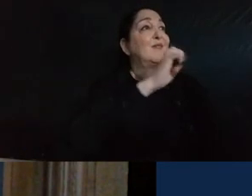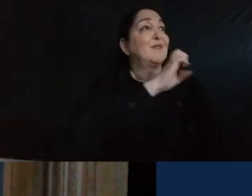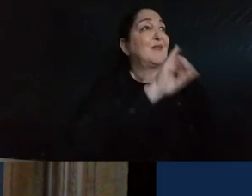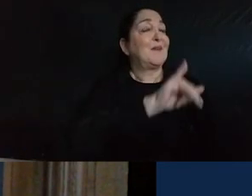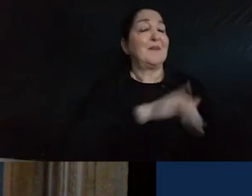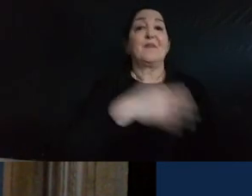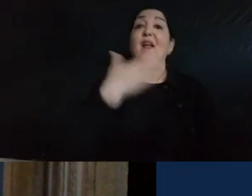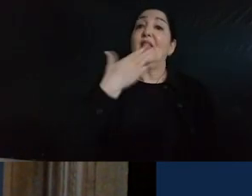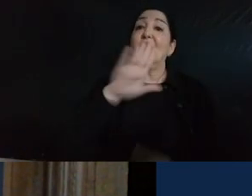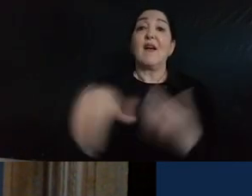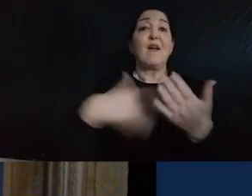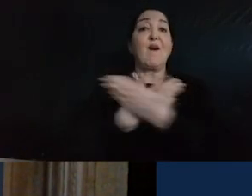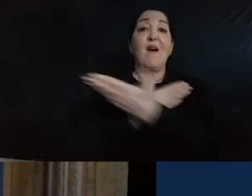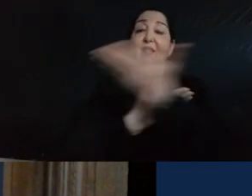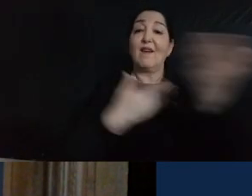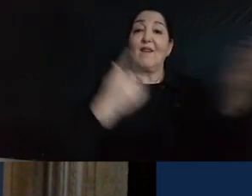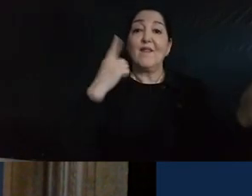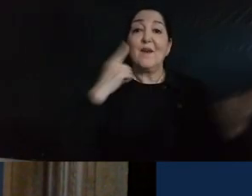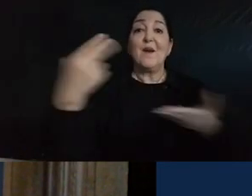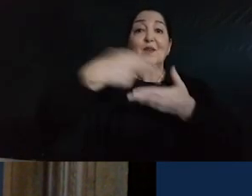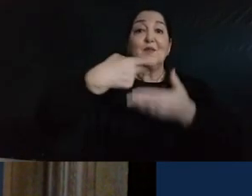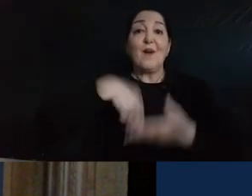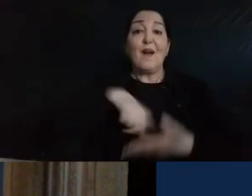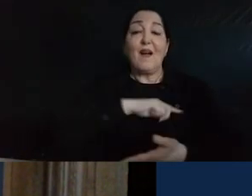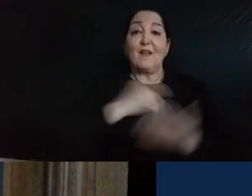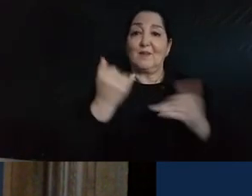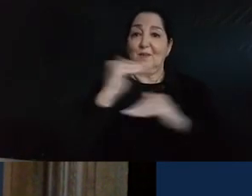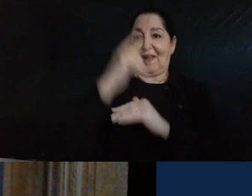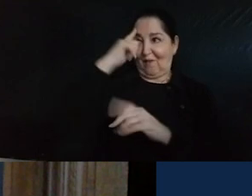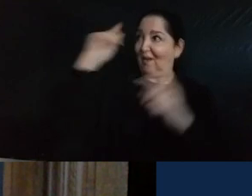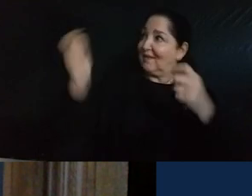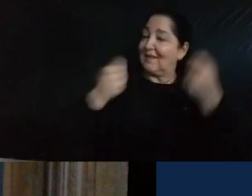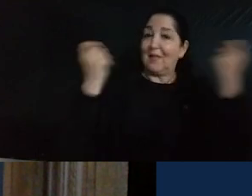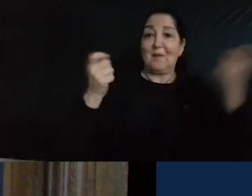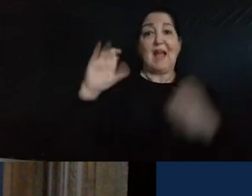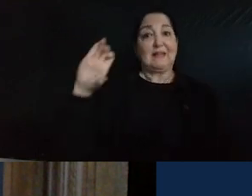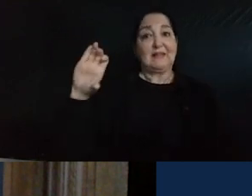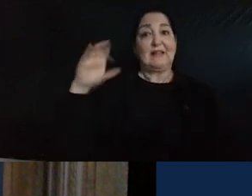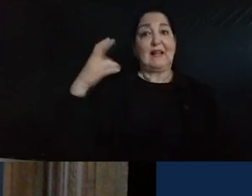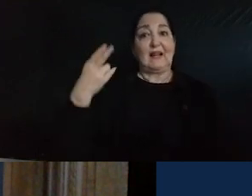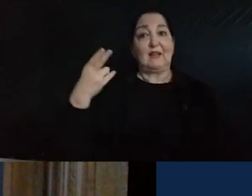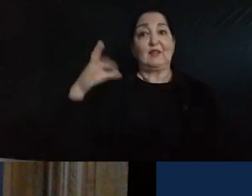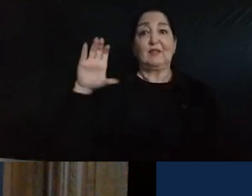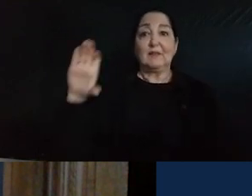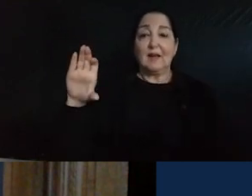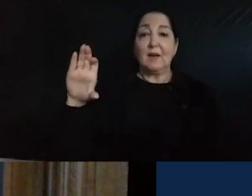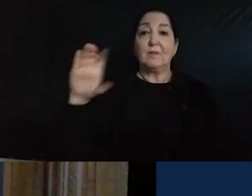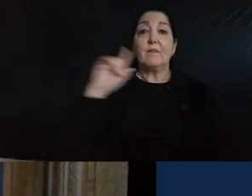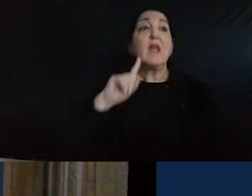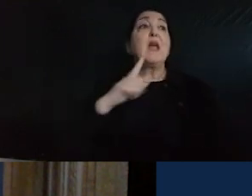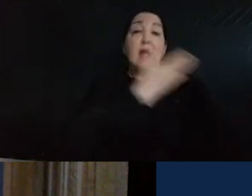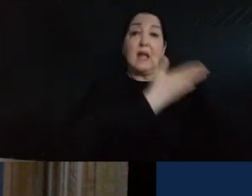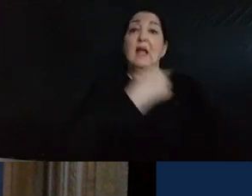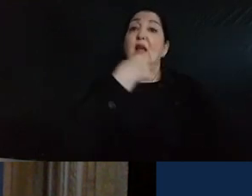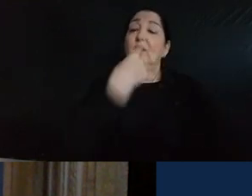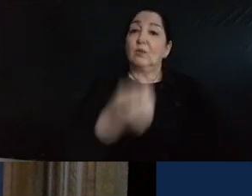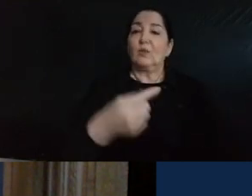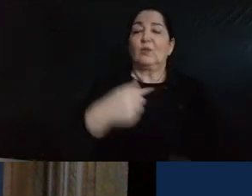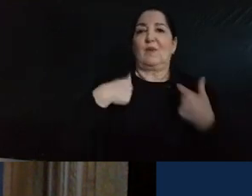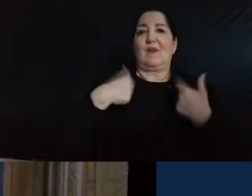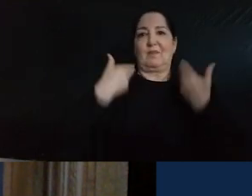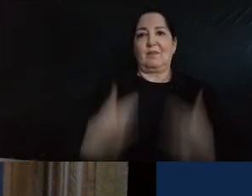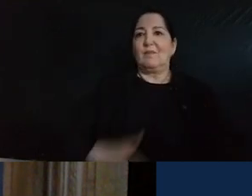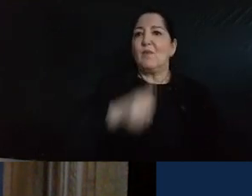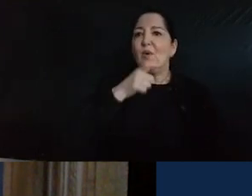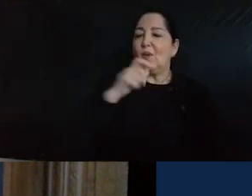Thank you, Joey, and thank you to all of you who have joined us tonight to celebrate CHC. As Joey said,